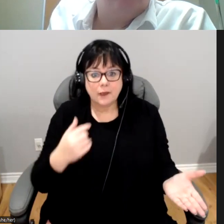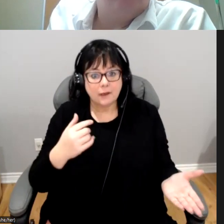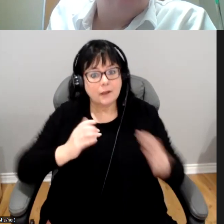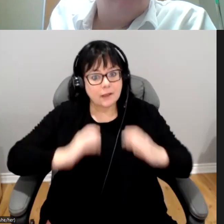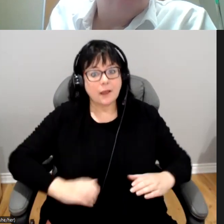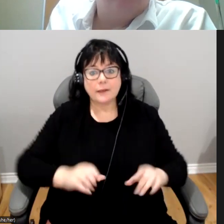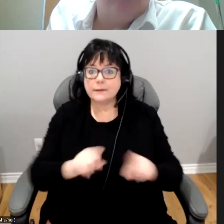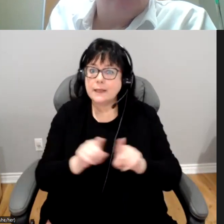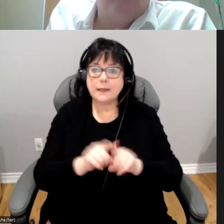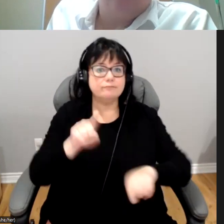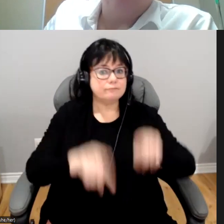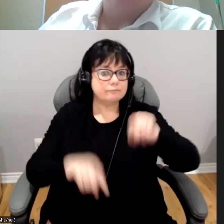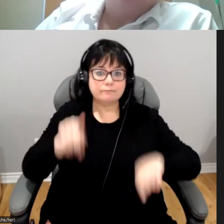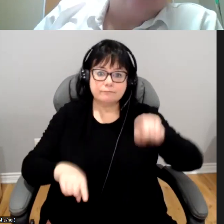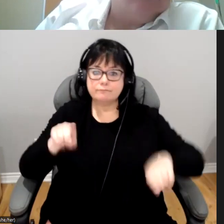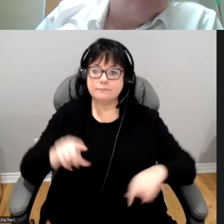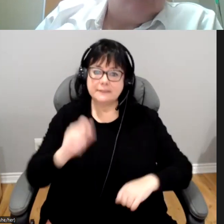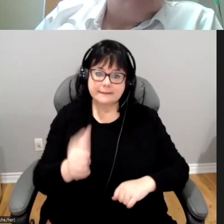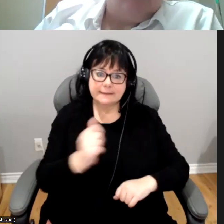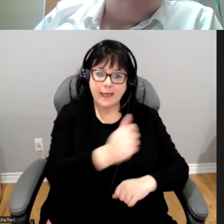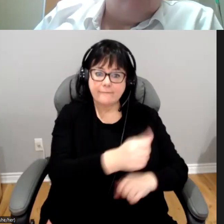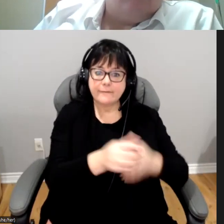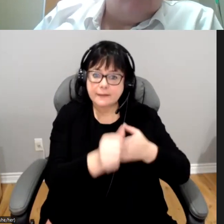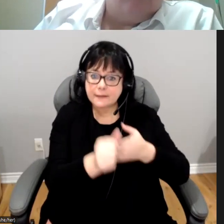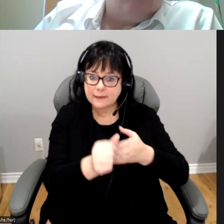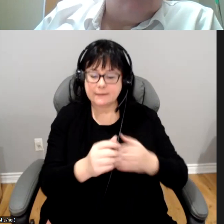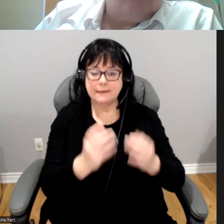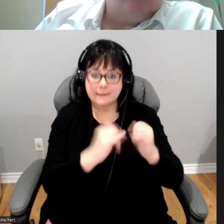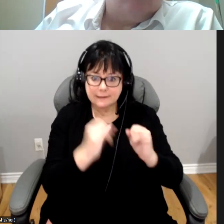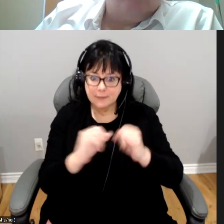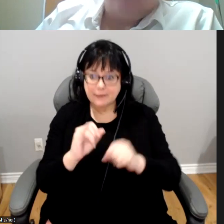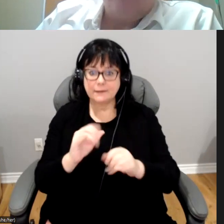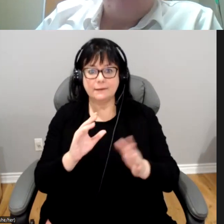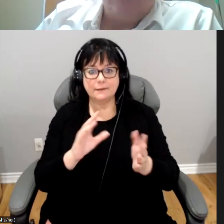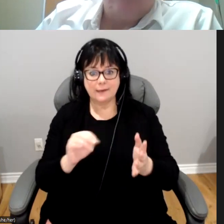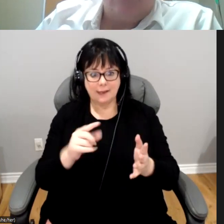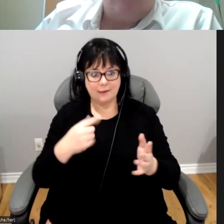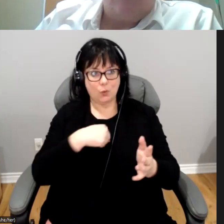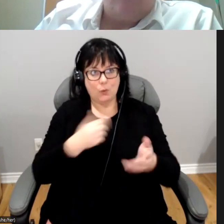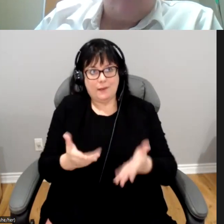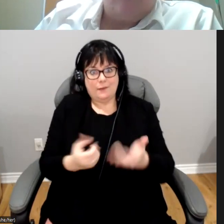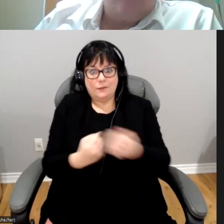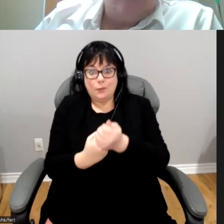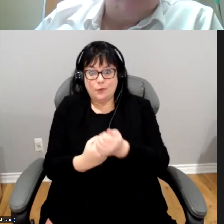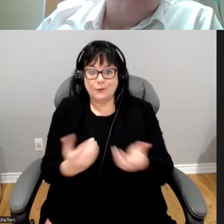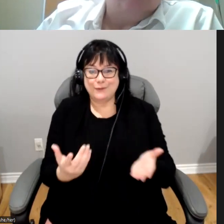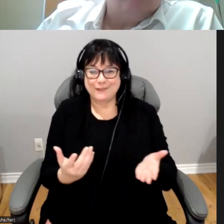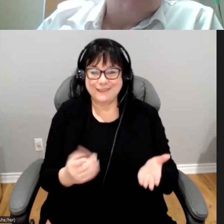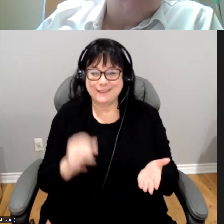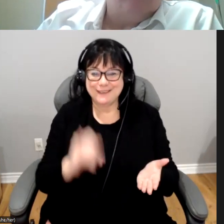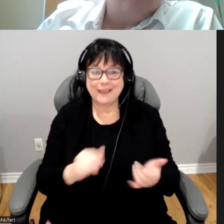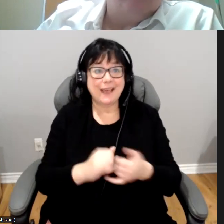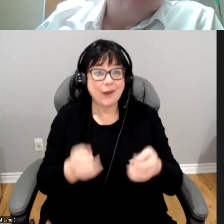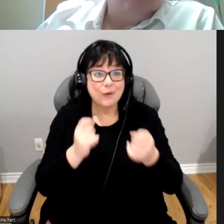It's self-paced, self-managed, but it's supported, right? So the pace doesn't matter.